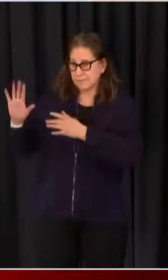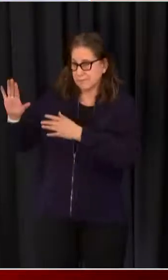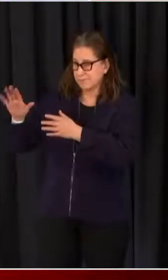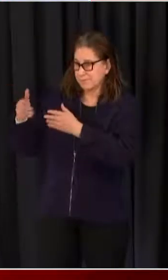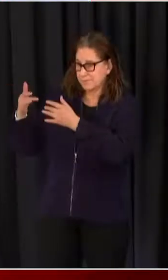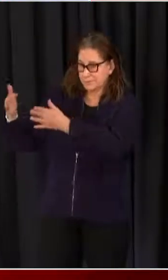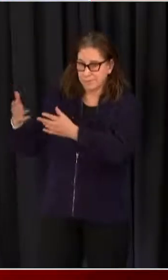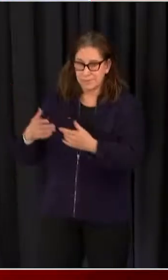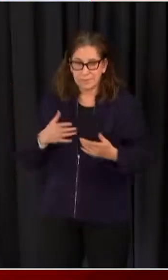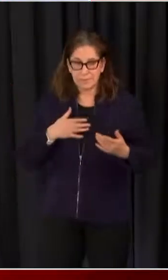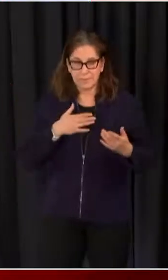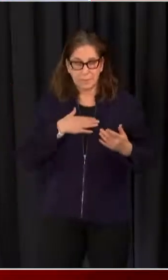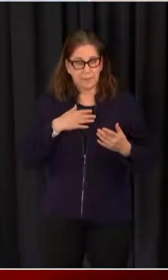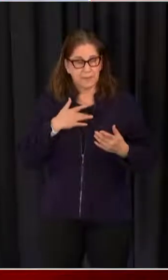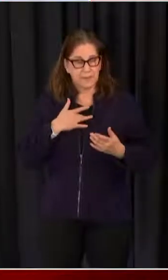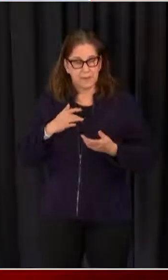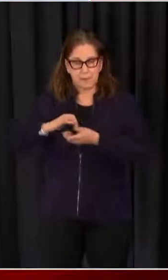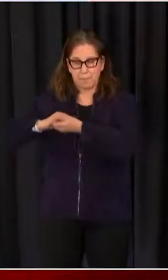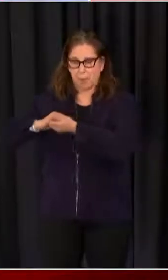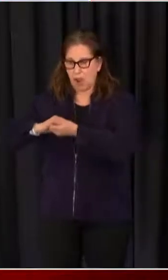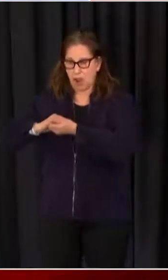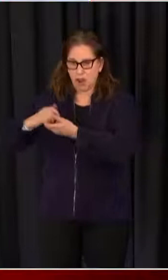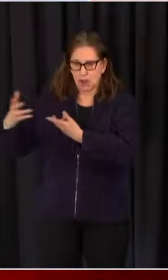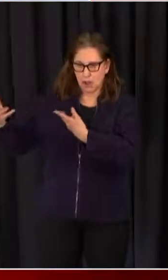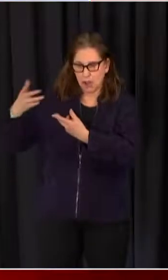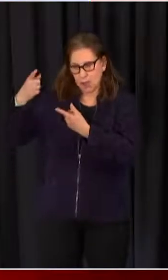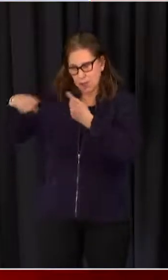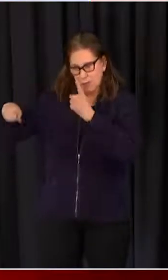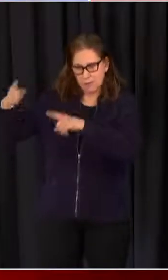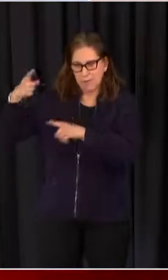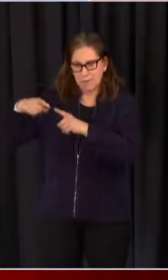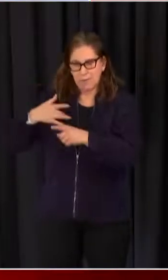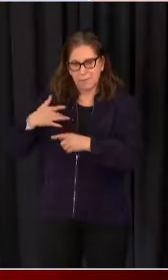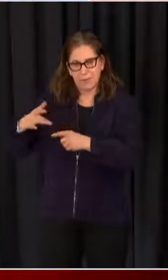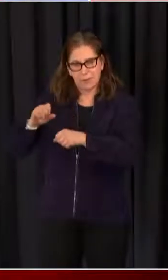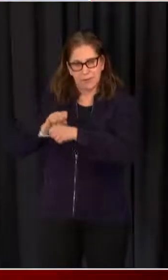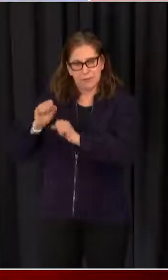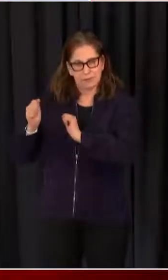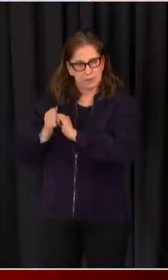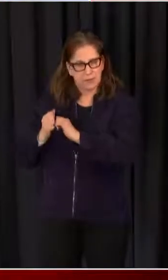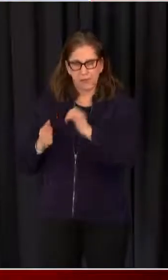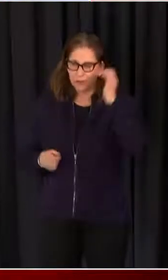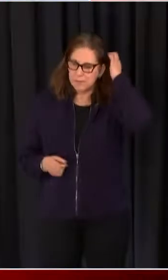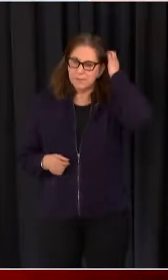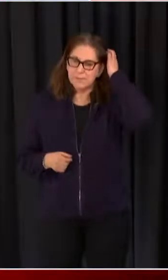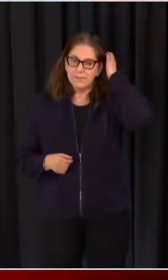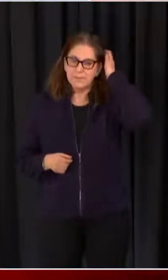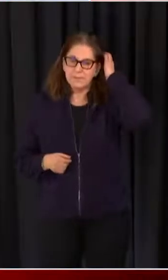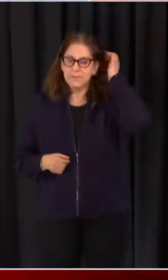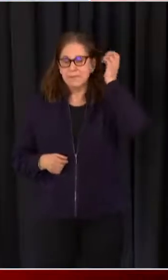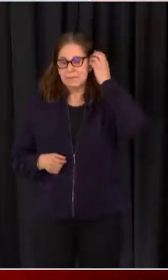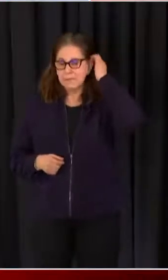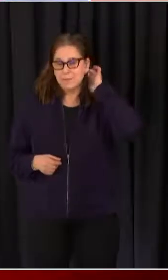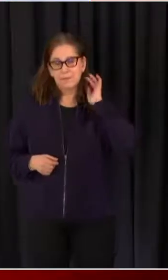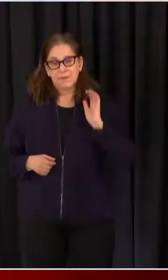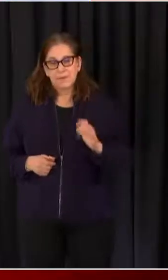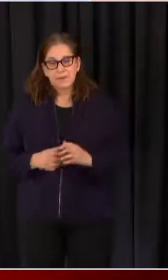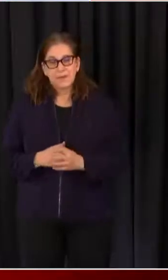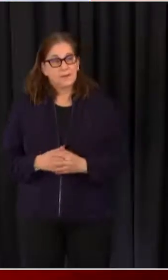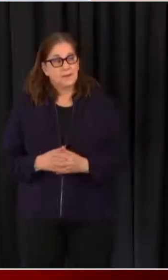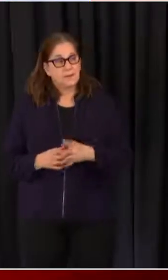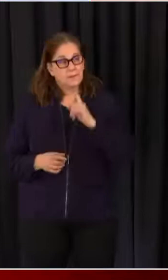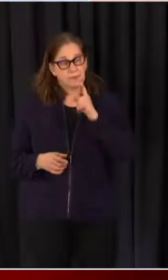we have mutual assistance agreements. So I think it's important that in any permanent